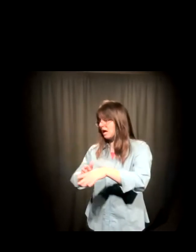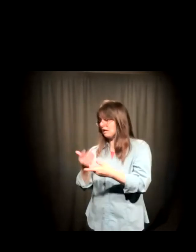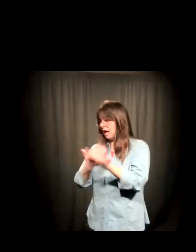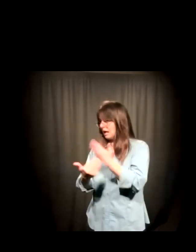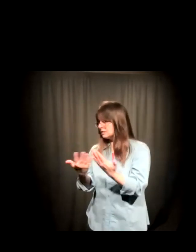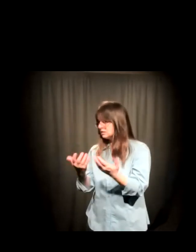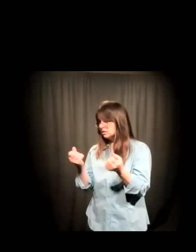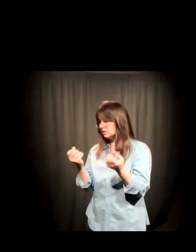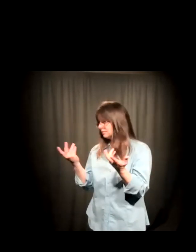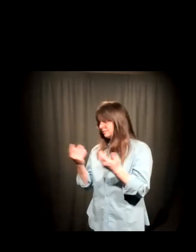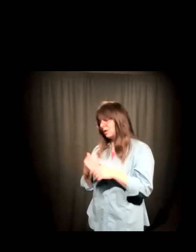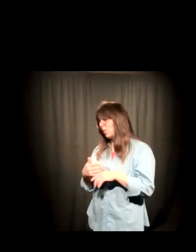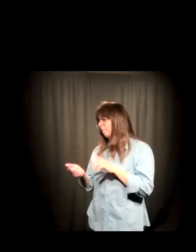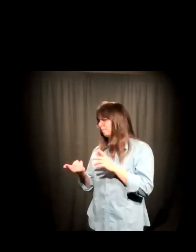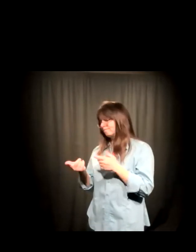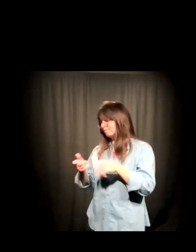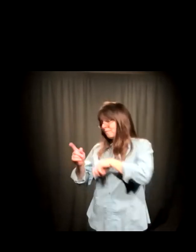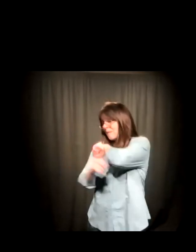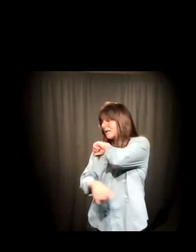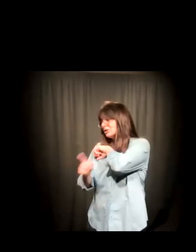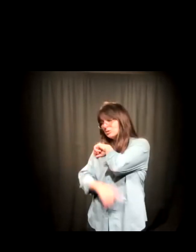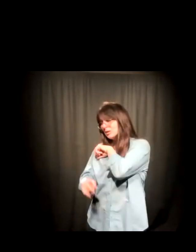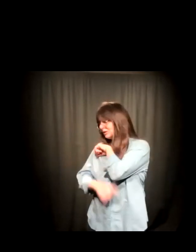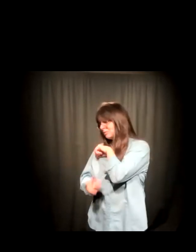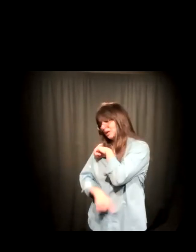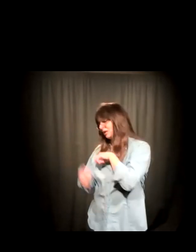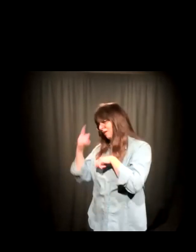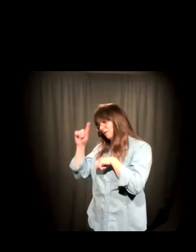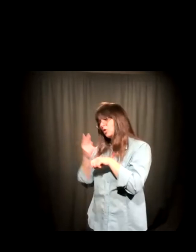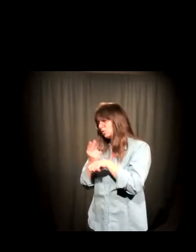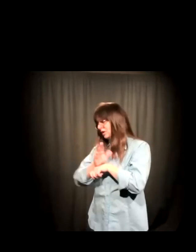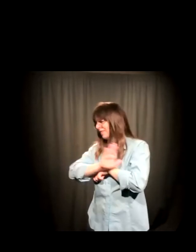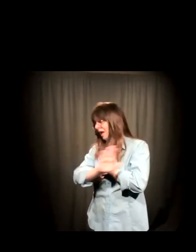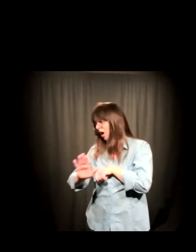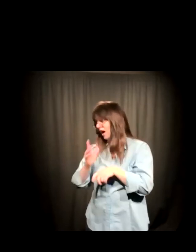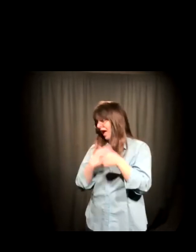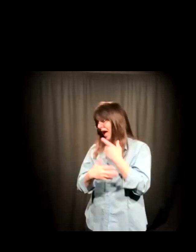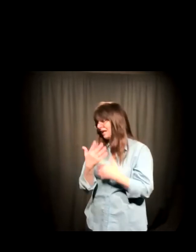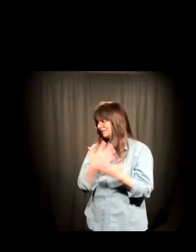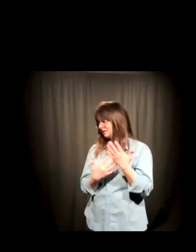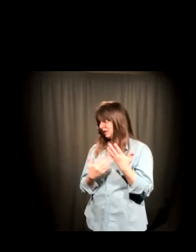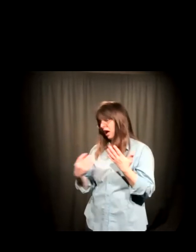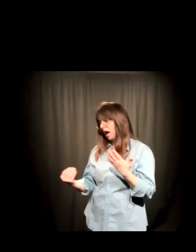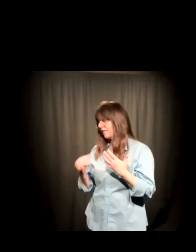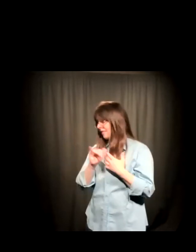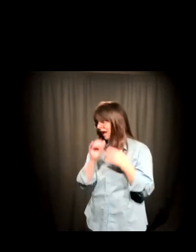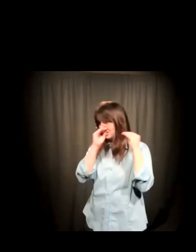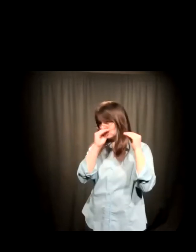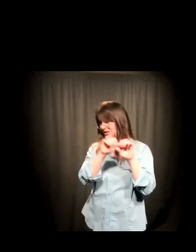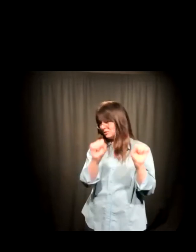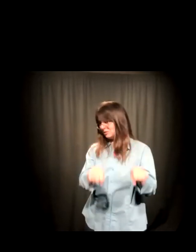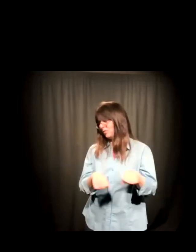deaf and they were all punished. This education was called oralism, my mother said, and it hurt our family